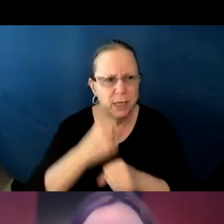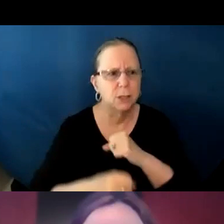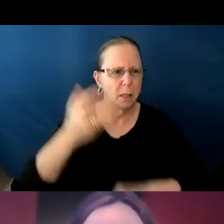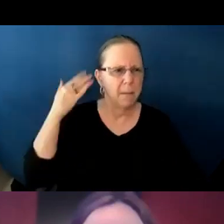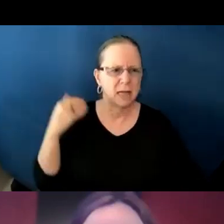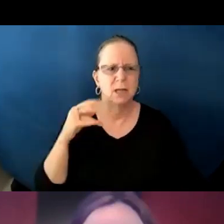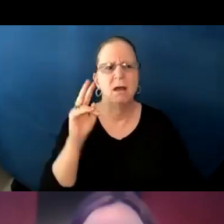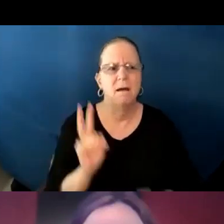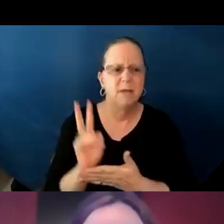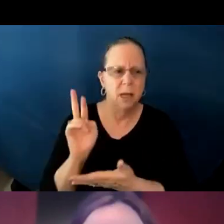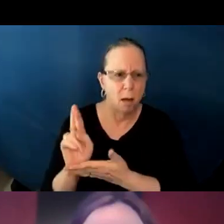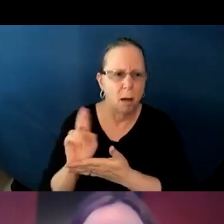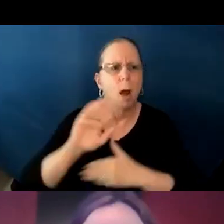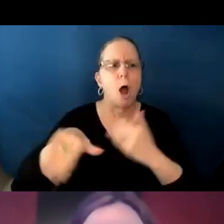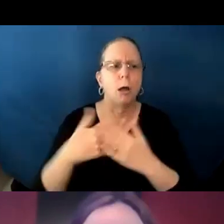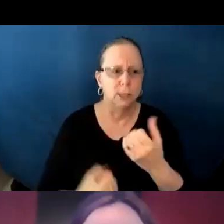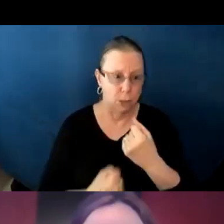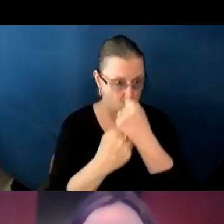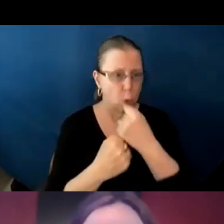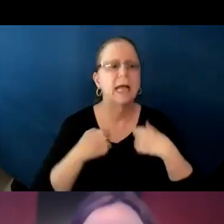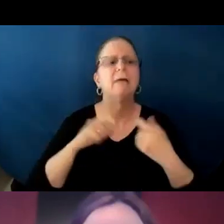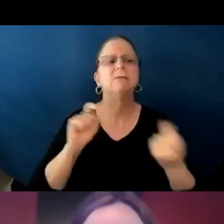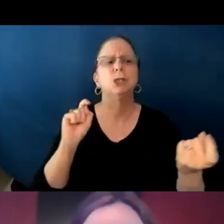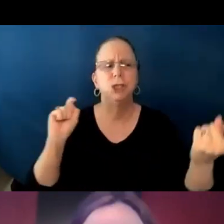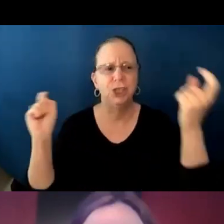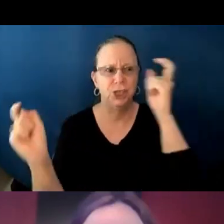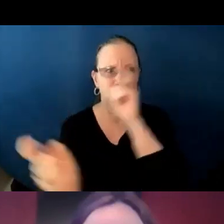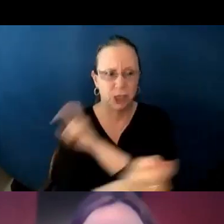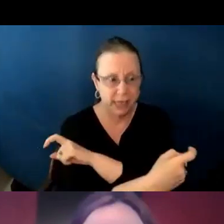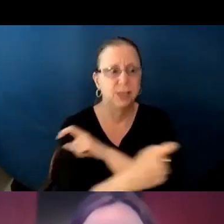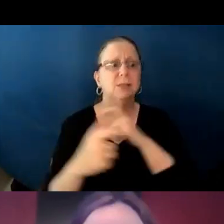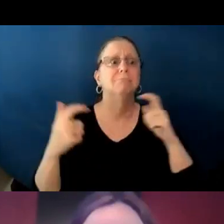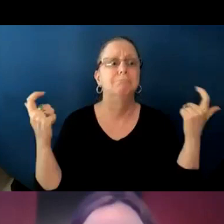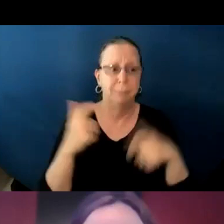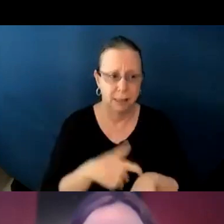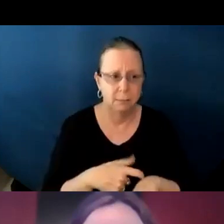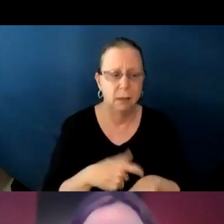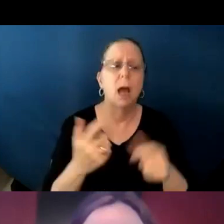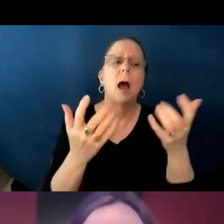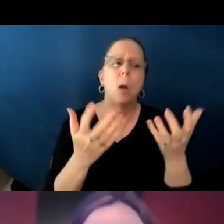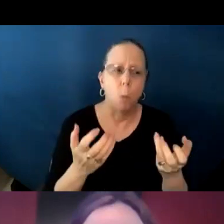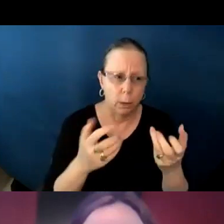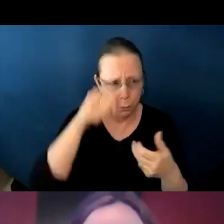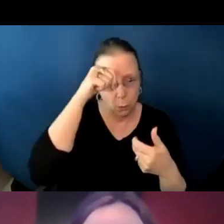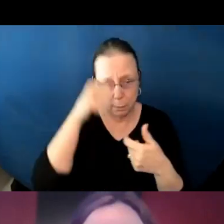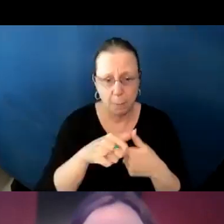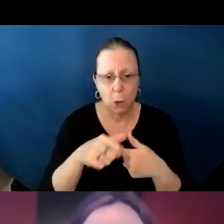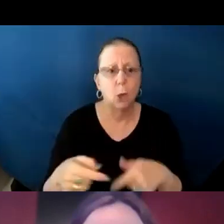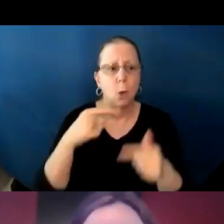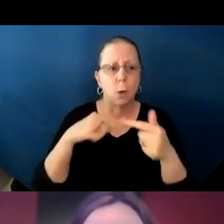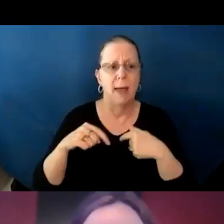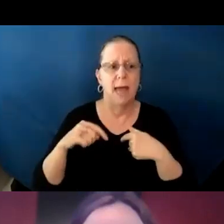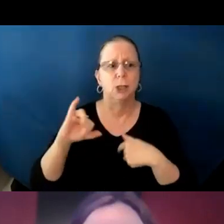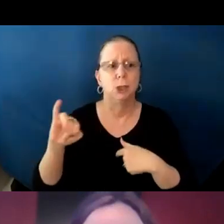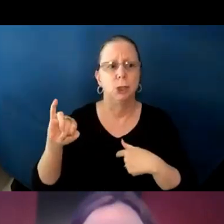Rehab and all of these supports have changed dramatically. And what I want to encourage you to do is remember, and going back to John again,